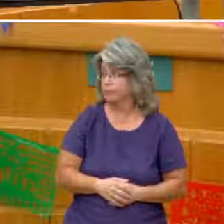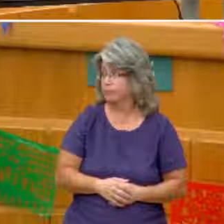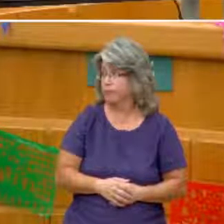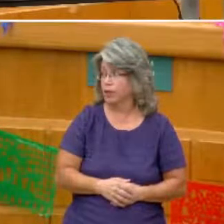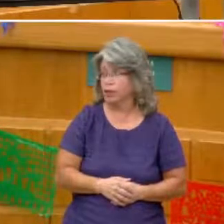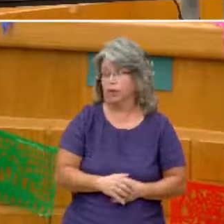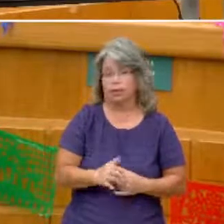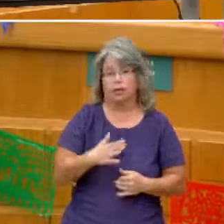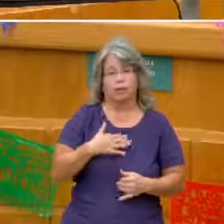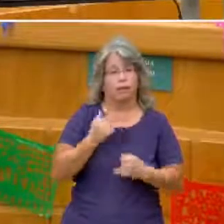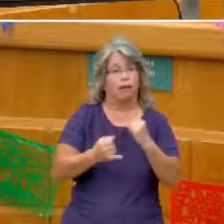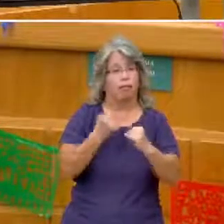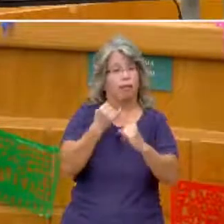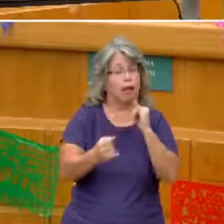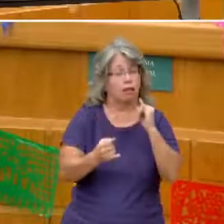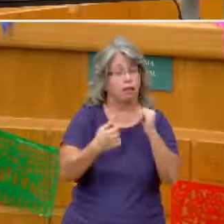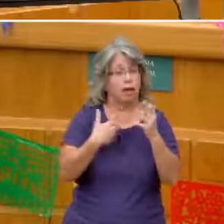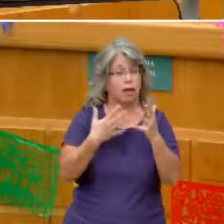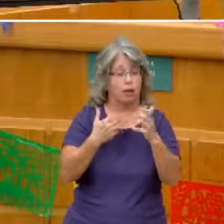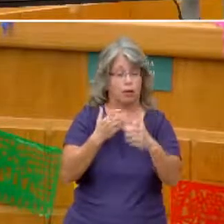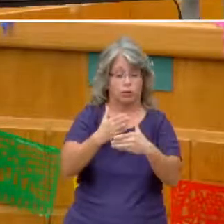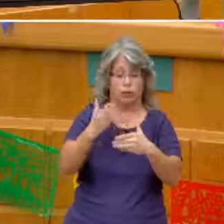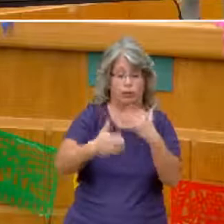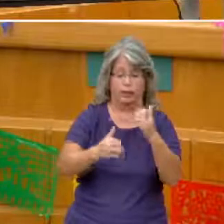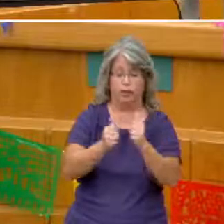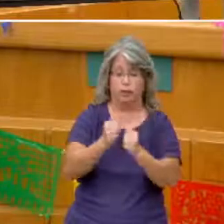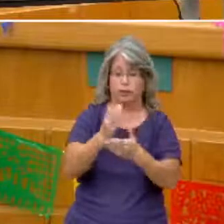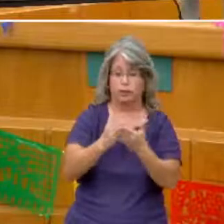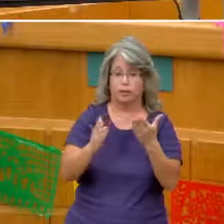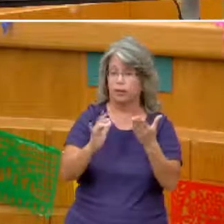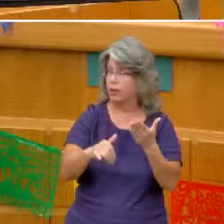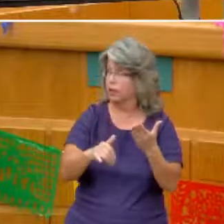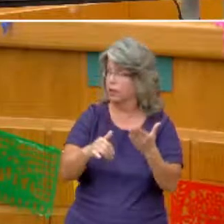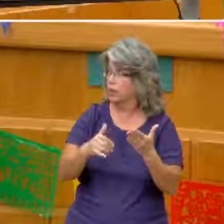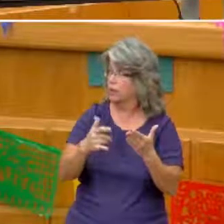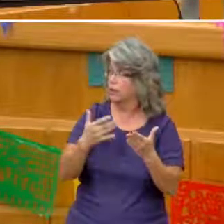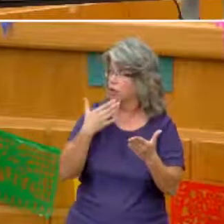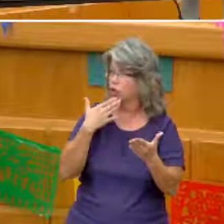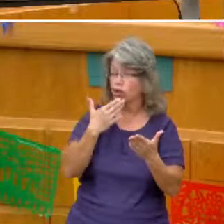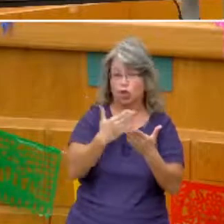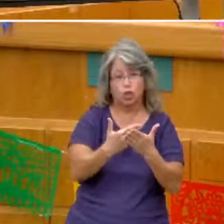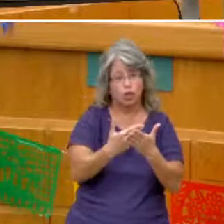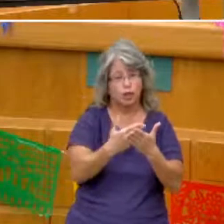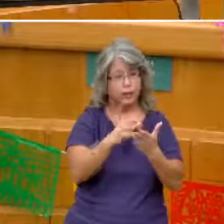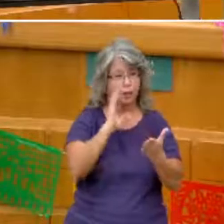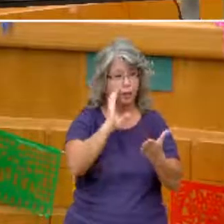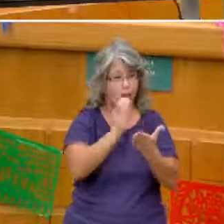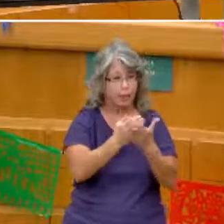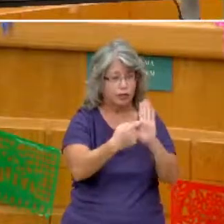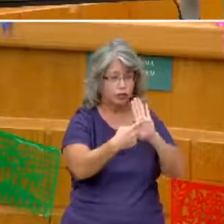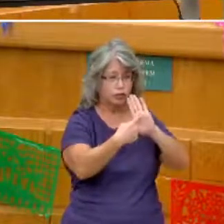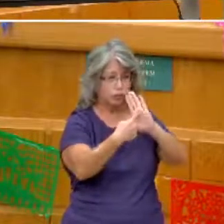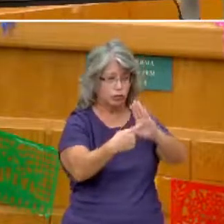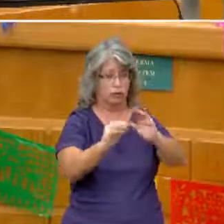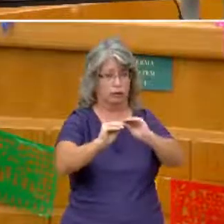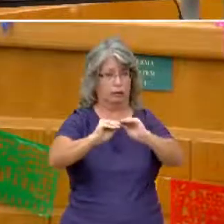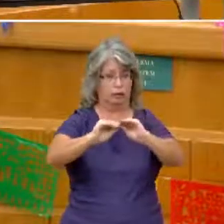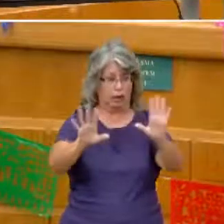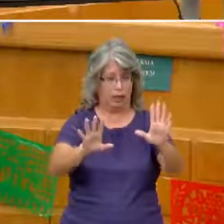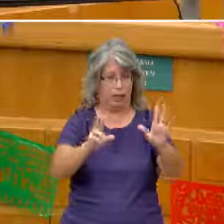Finally, I like to end it with something that it just looks like a good visual that you can make decisions, based on this